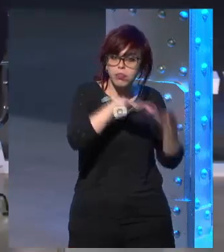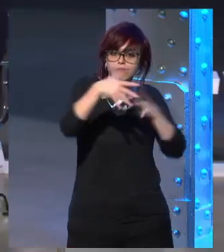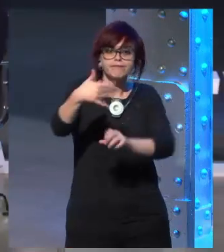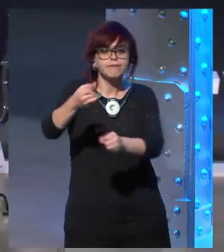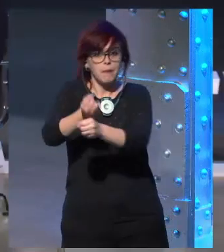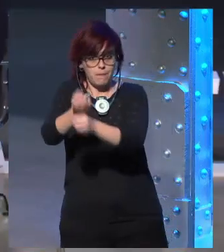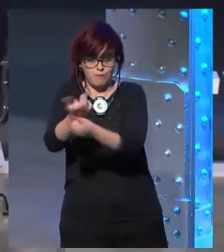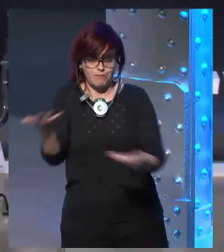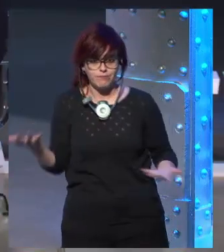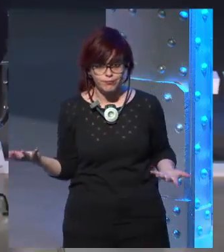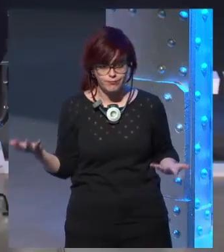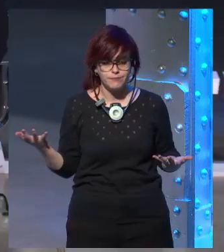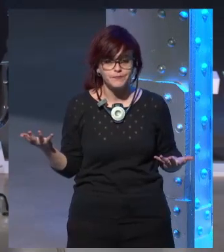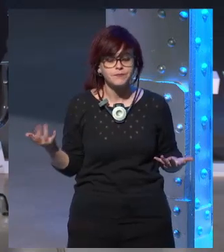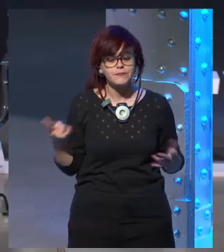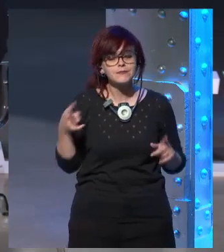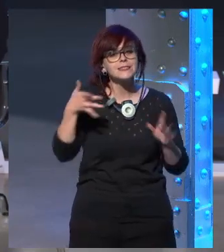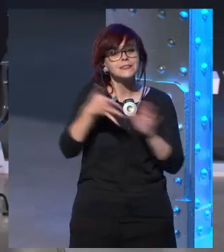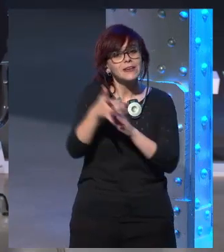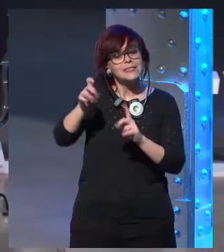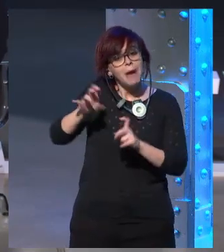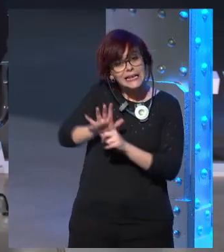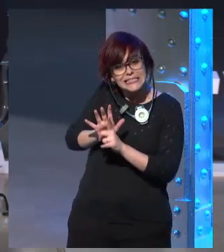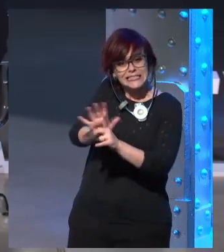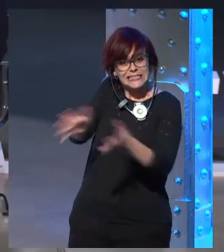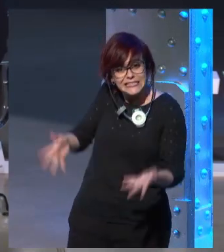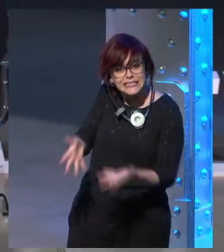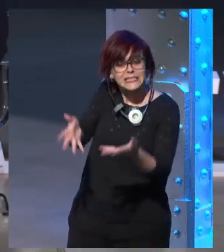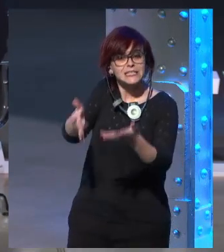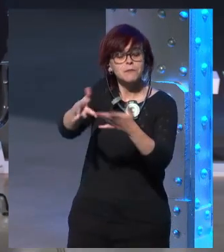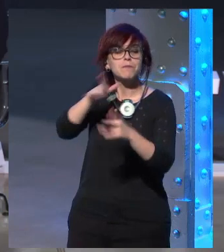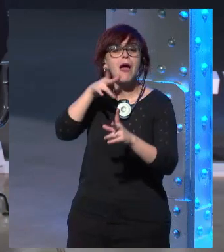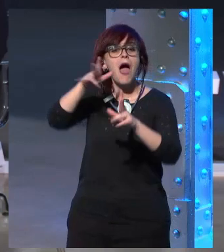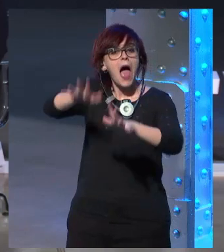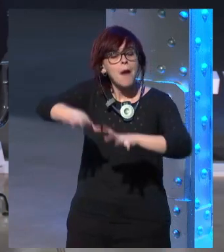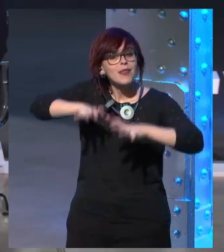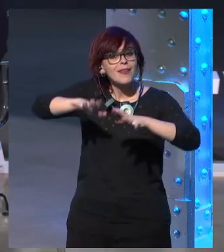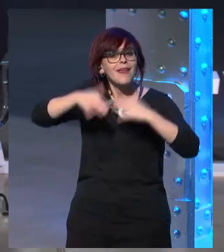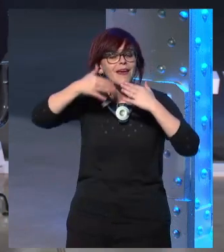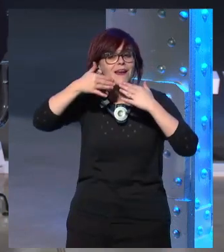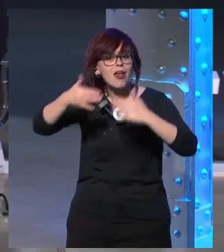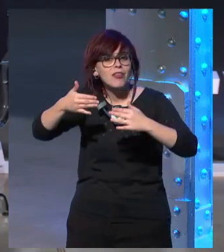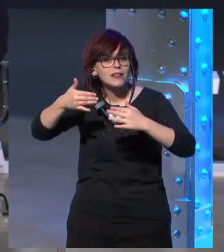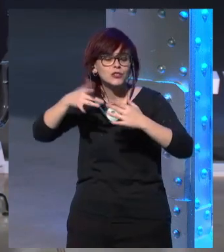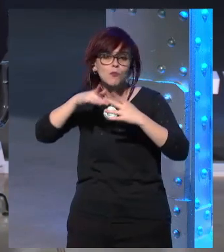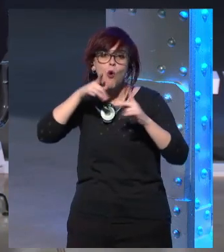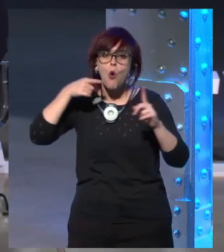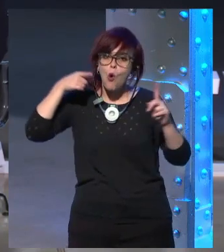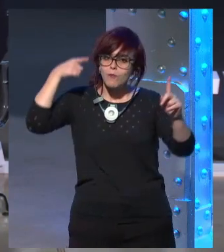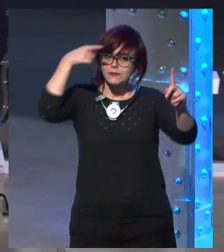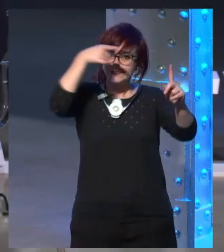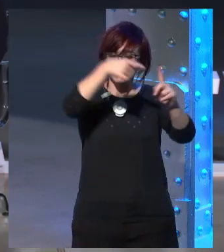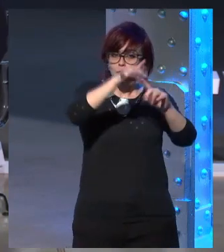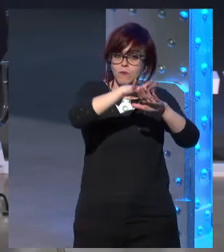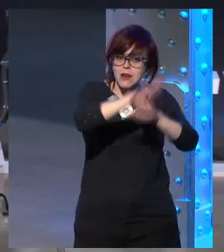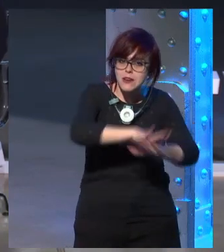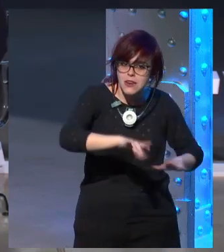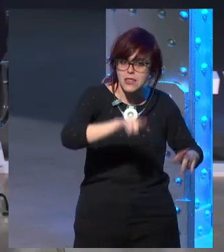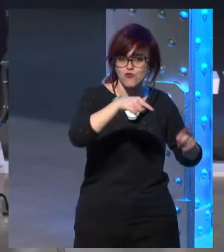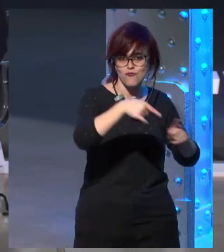esta labor de impulso. You were saying that fostering learning with an important